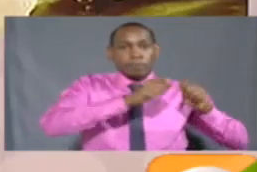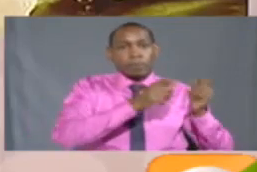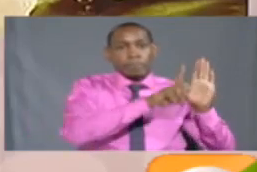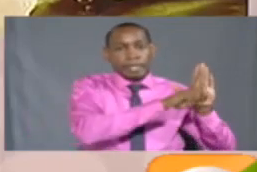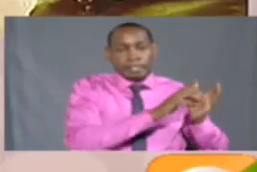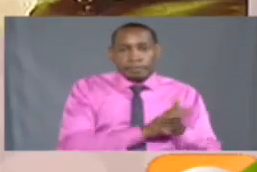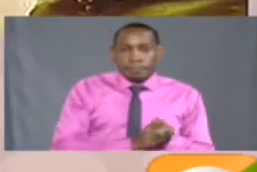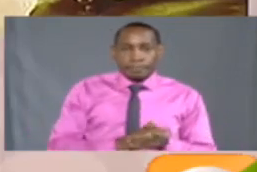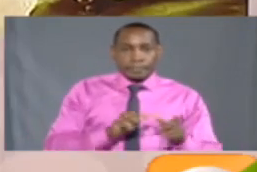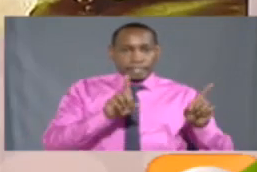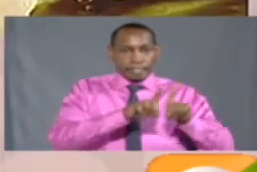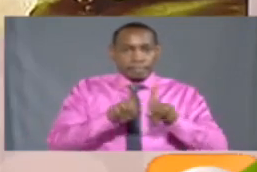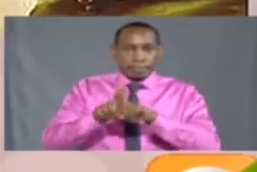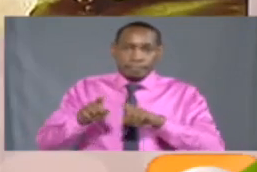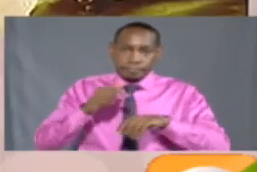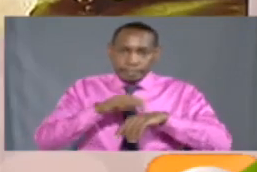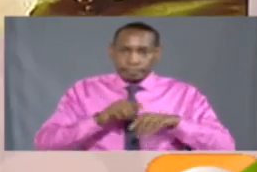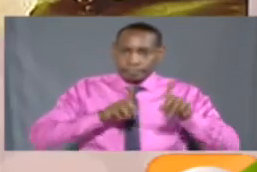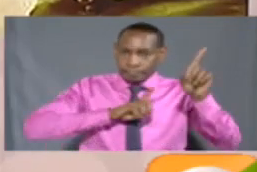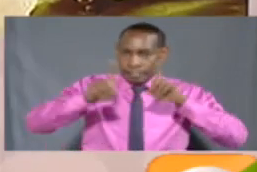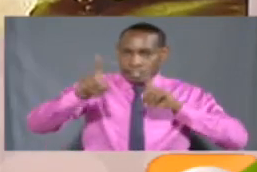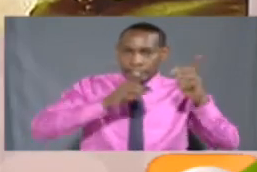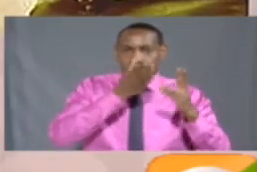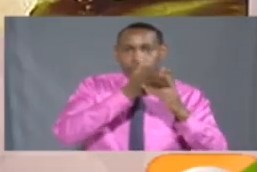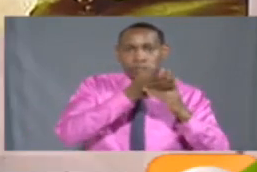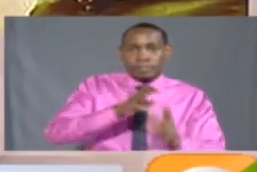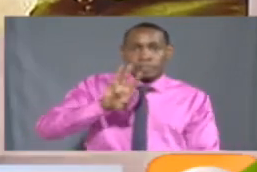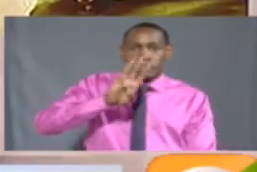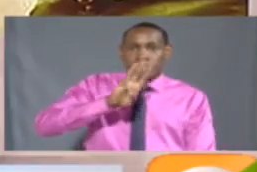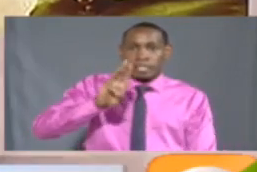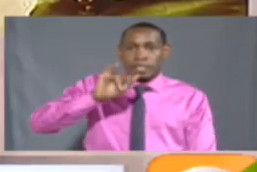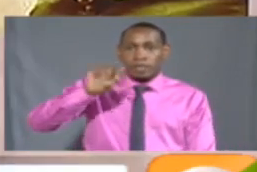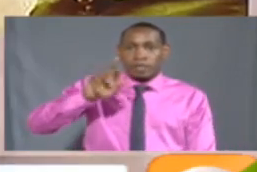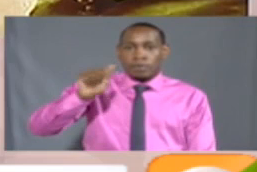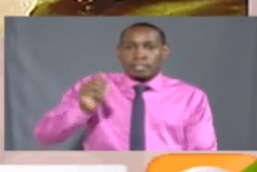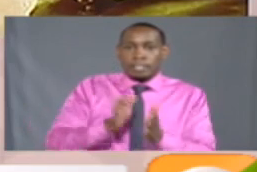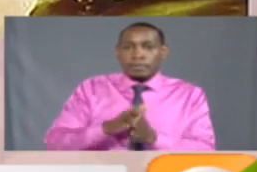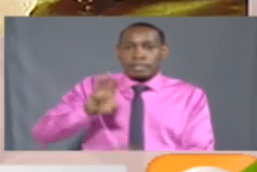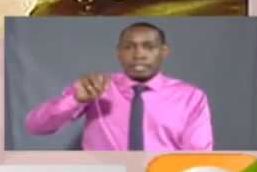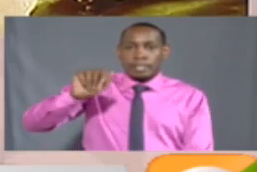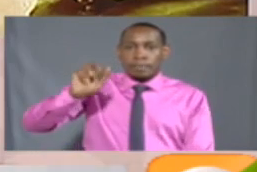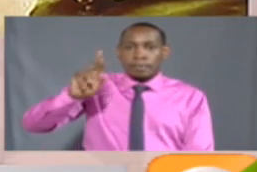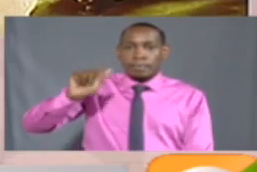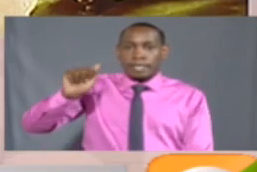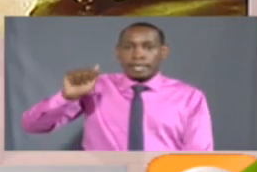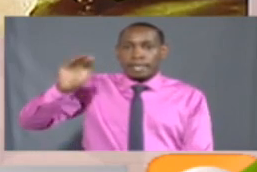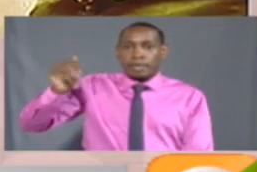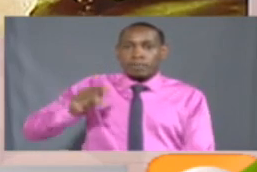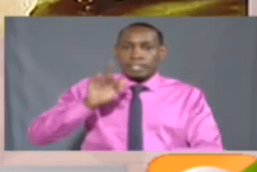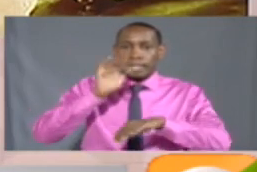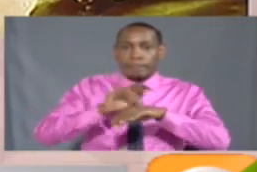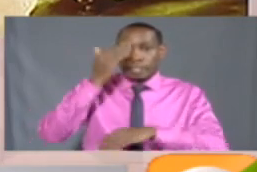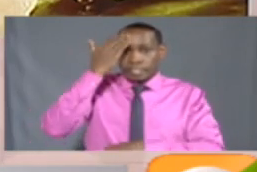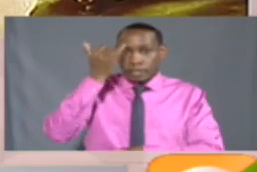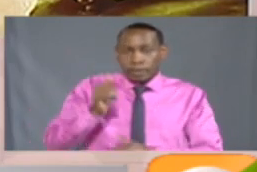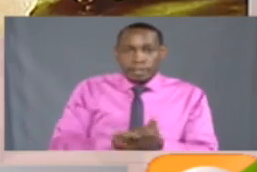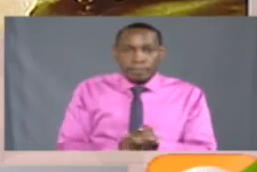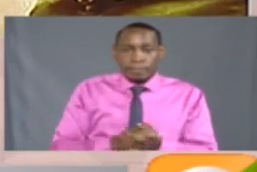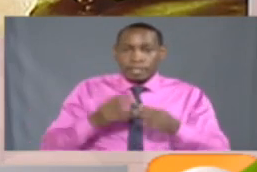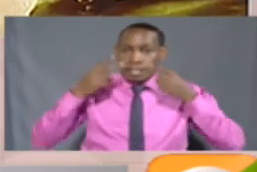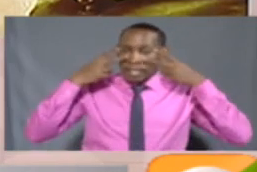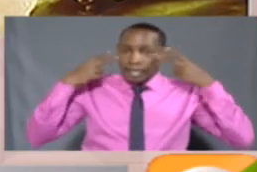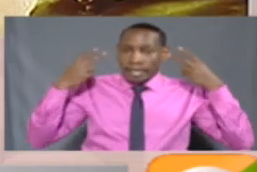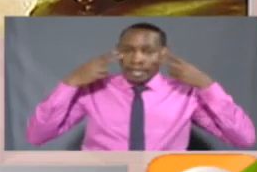At the same time, transport between Wajir and Mandera counties has been paralyzed due to heightened